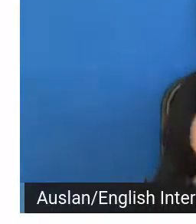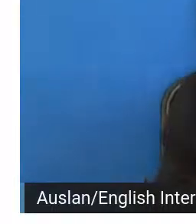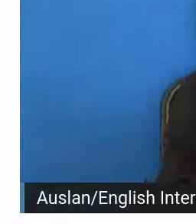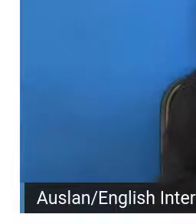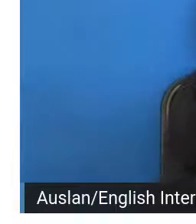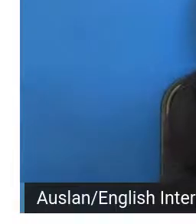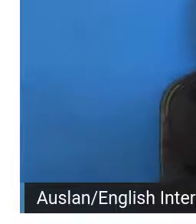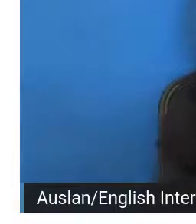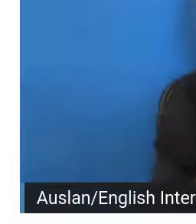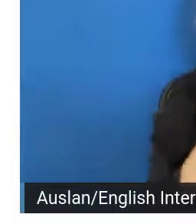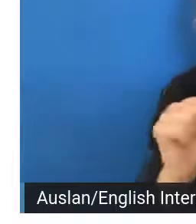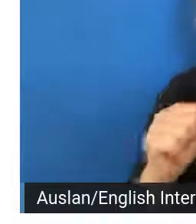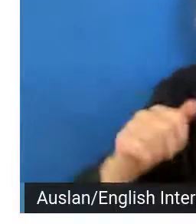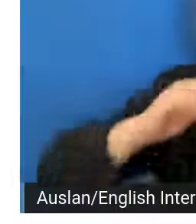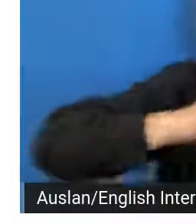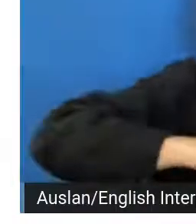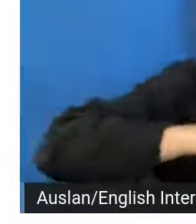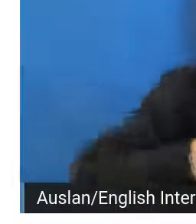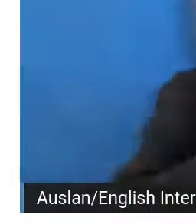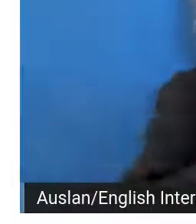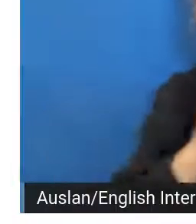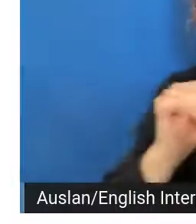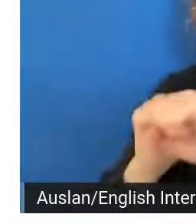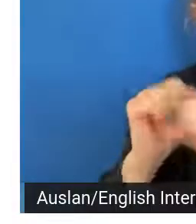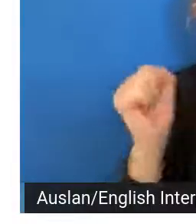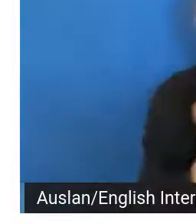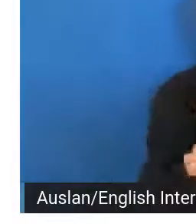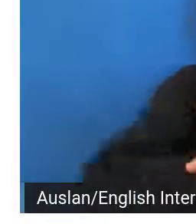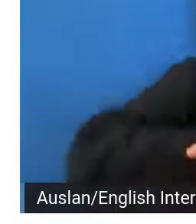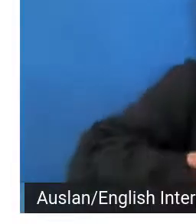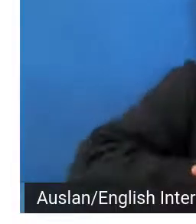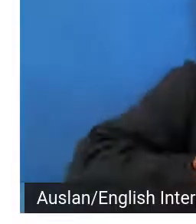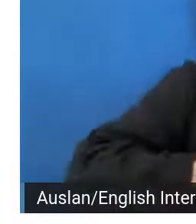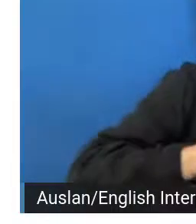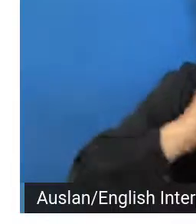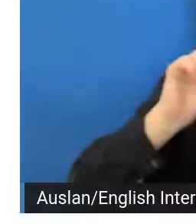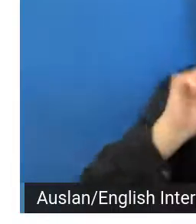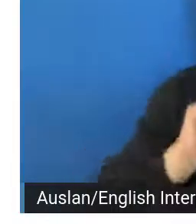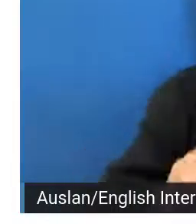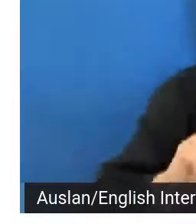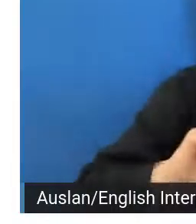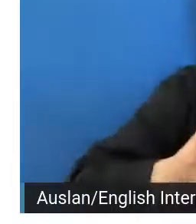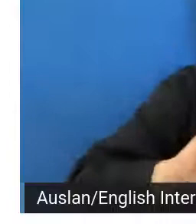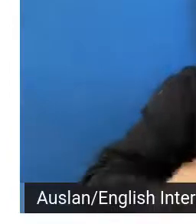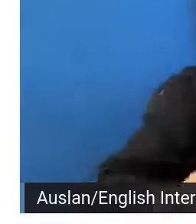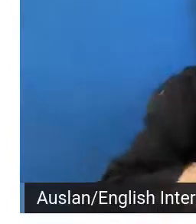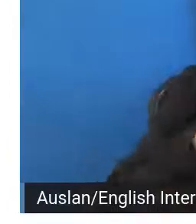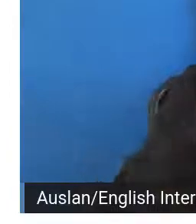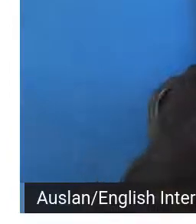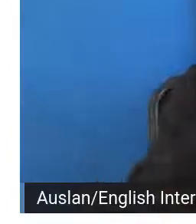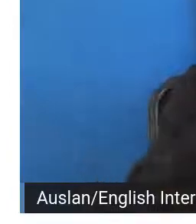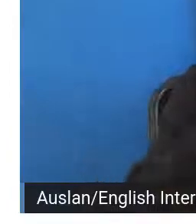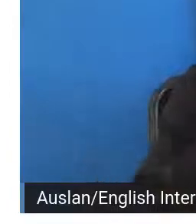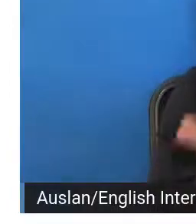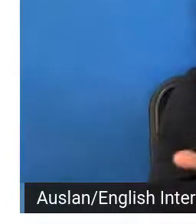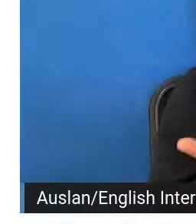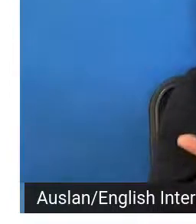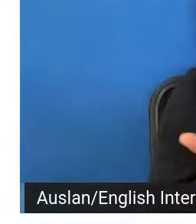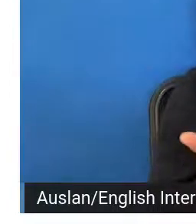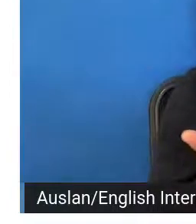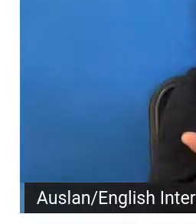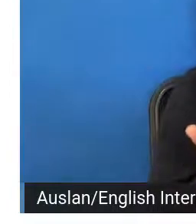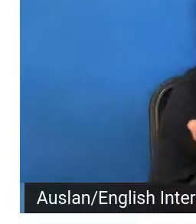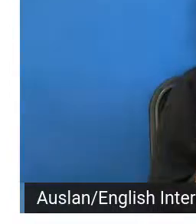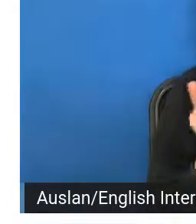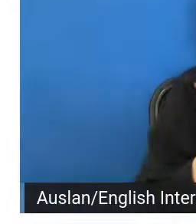land and keep the land young. So this is a really good idea to channel into some of these resources and share them with your